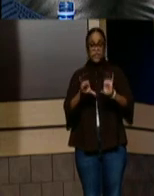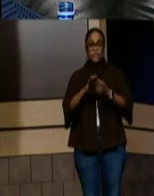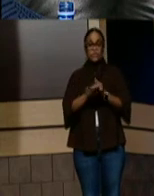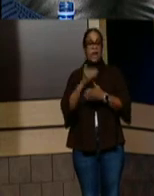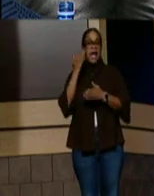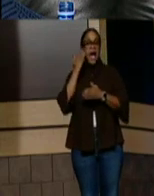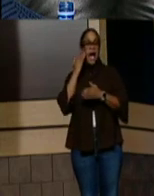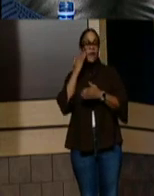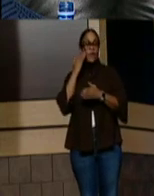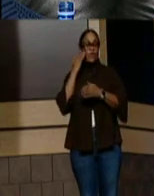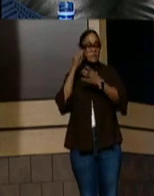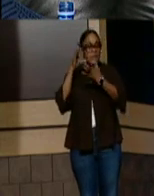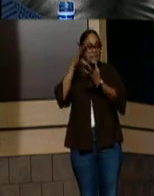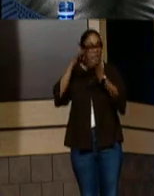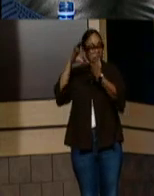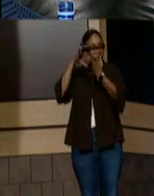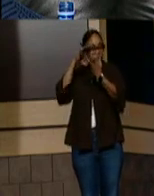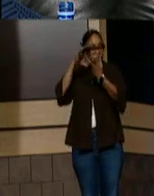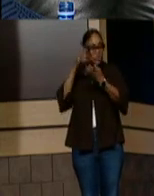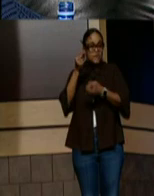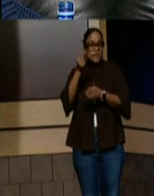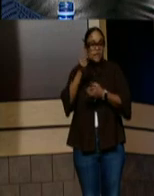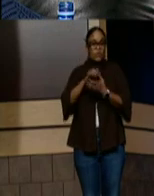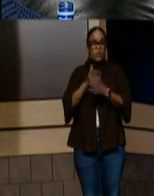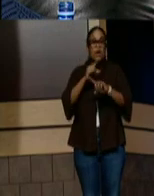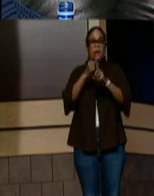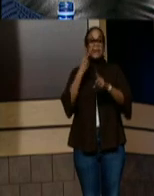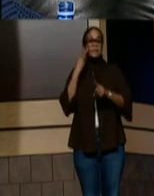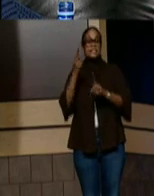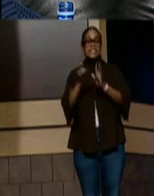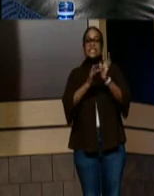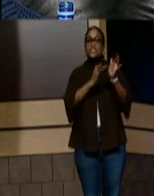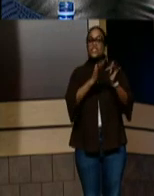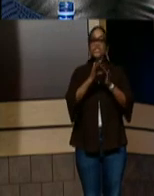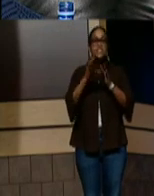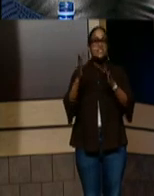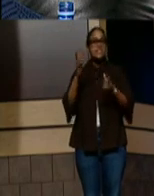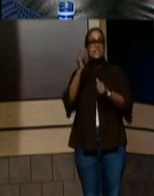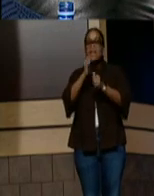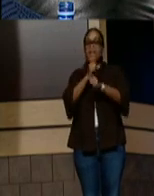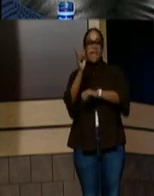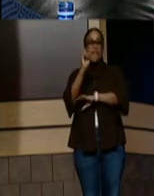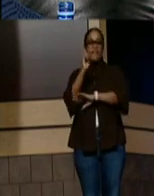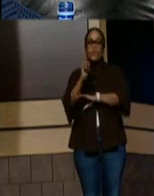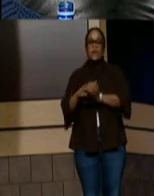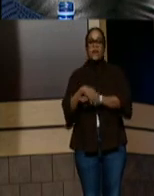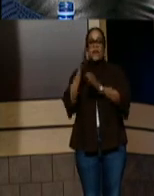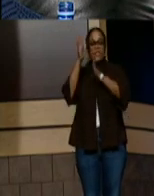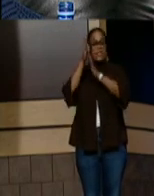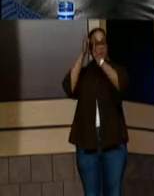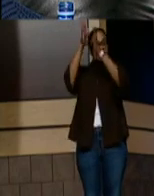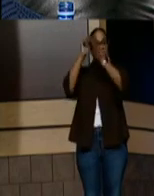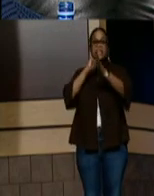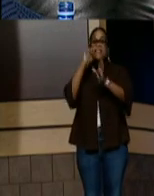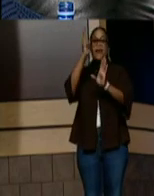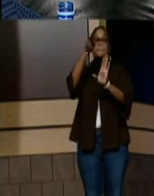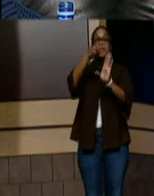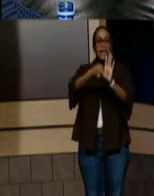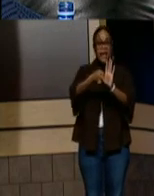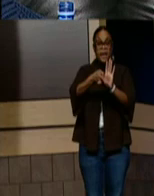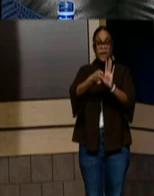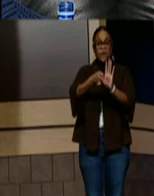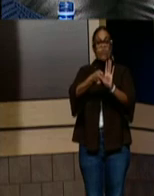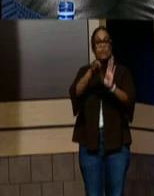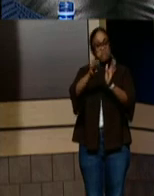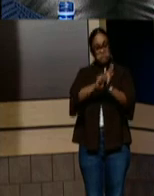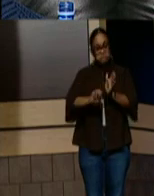up here. That's right. But I'm seeing Jesus said every tree in you that the Father has not planted shall be rooted up.